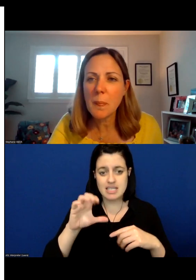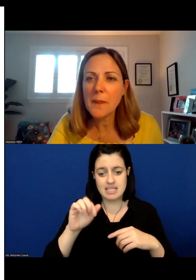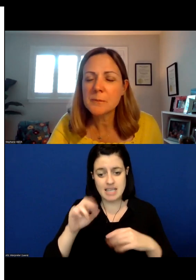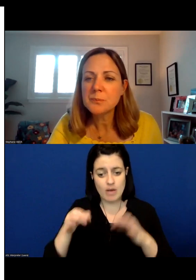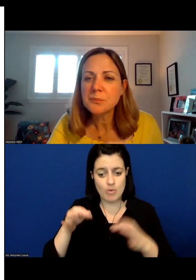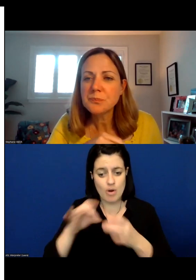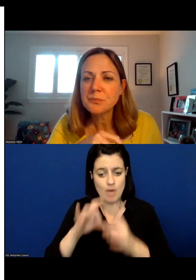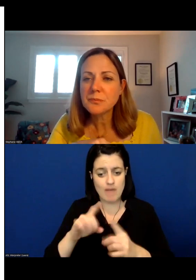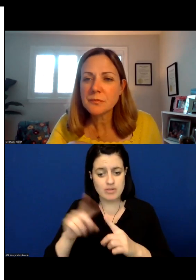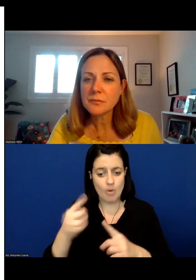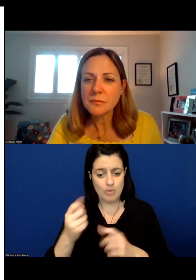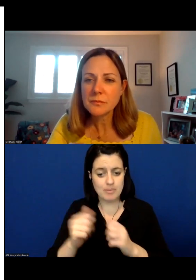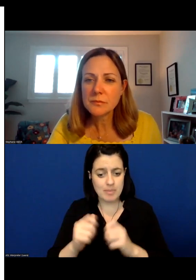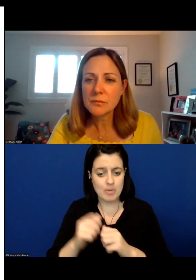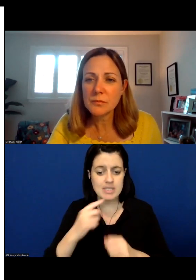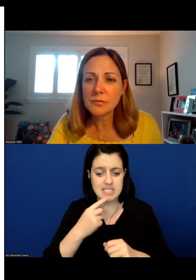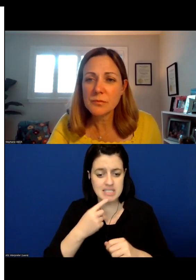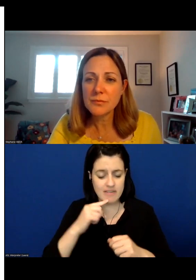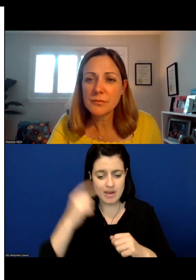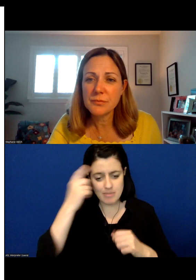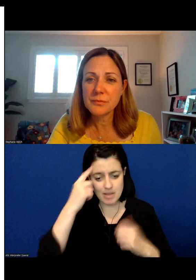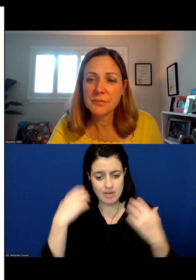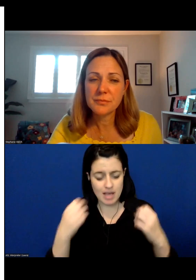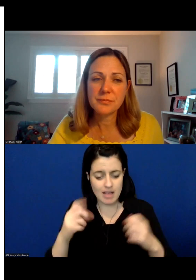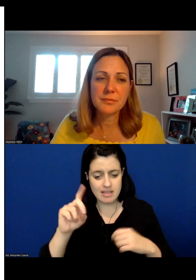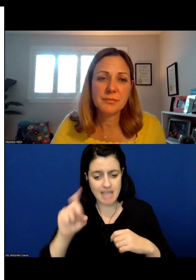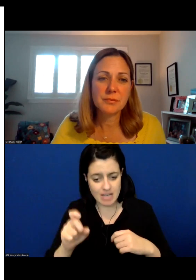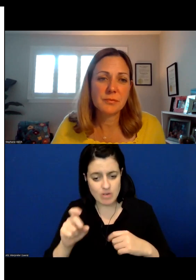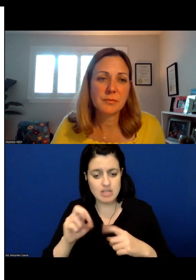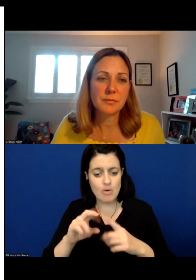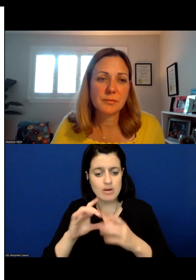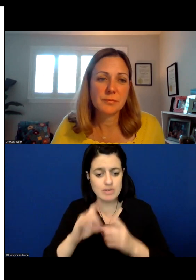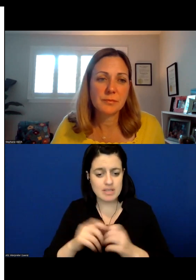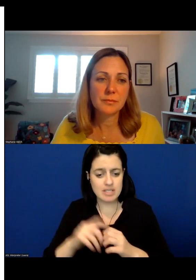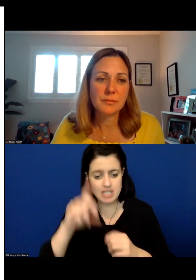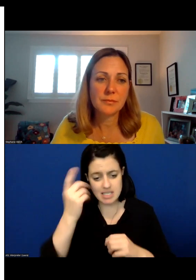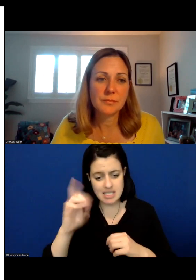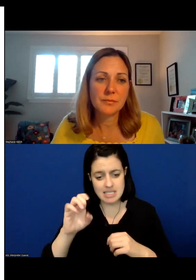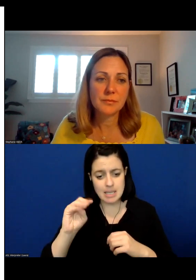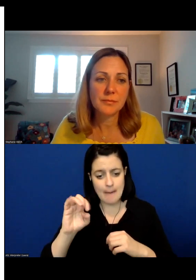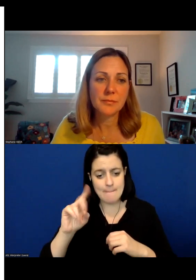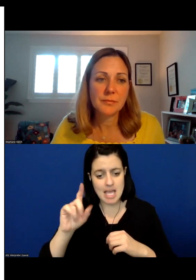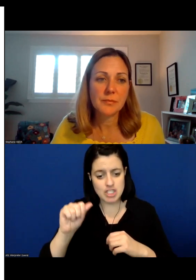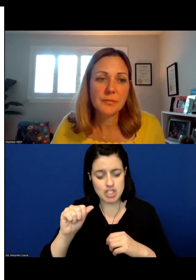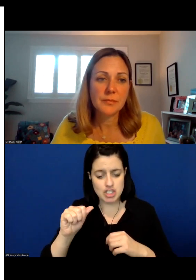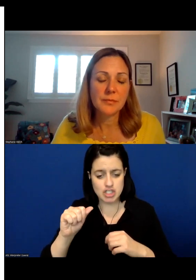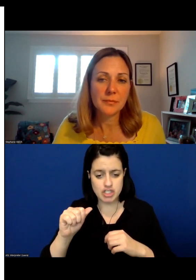to people with severe mental health diagnosis, or is this related to dementia diagnosis as well?